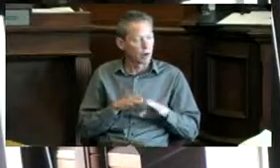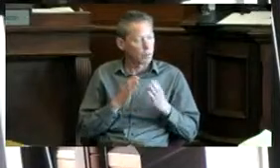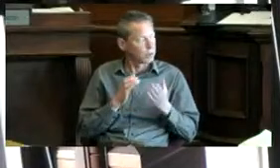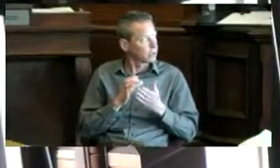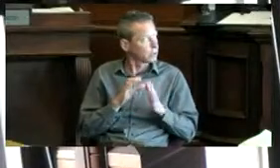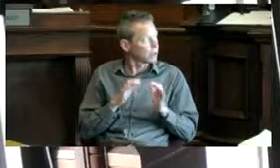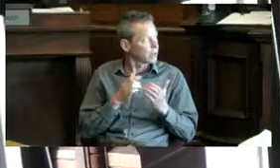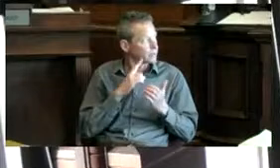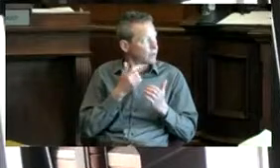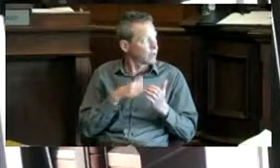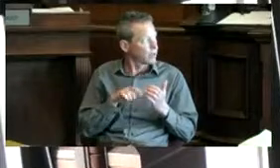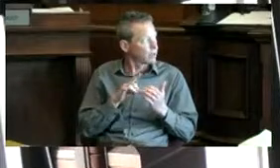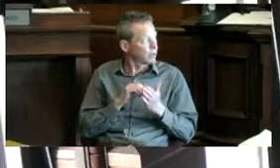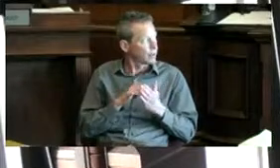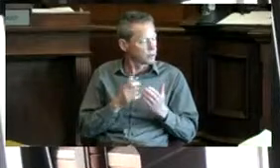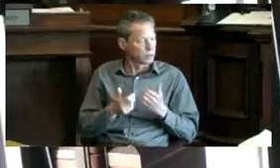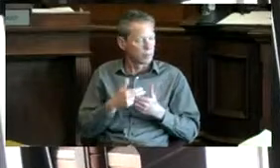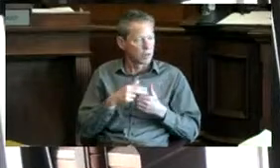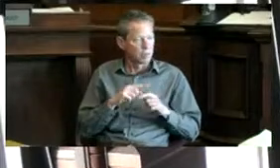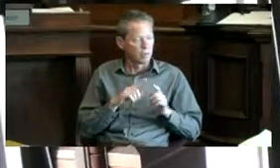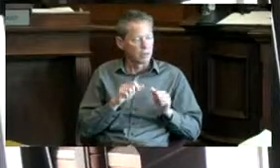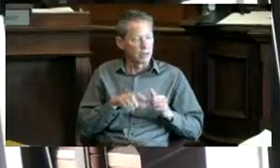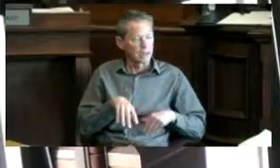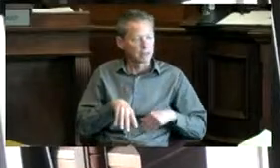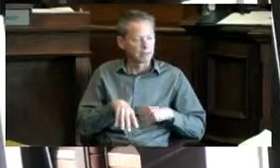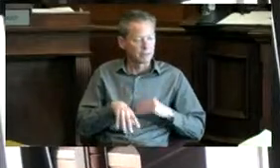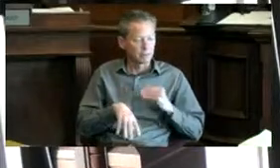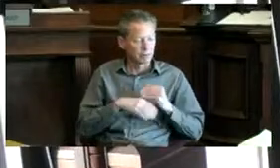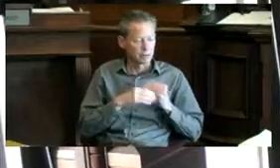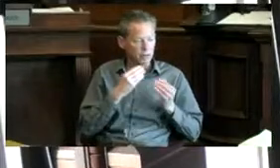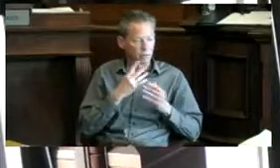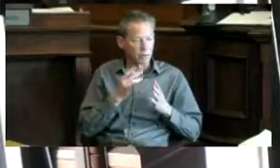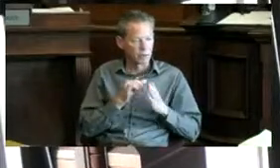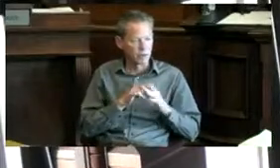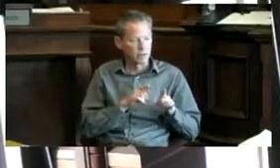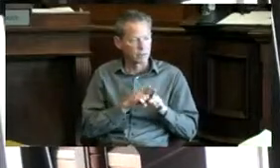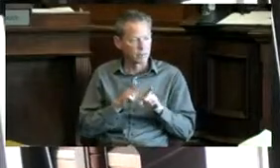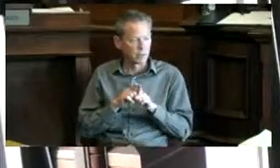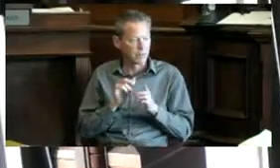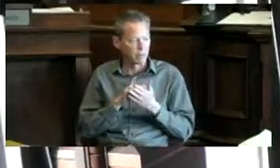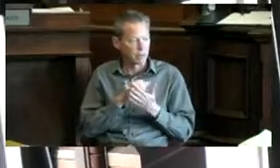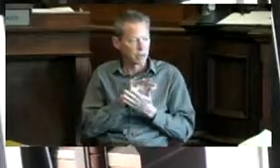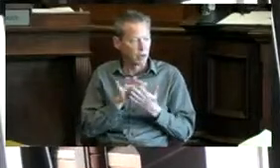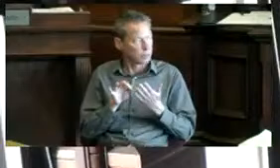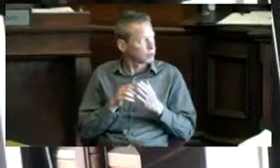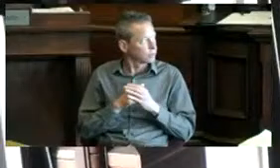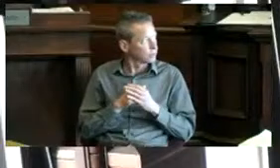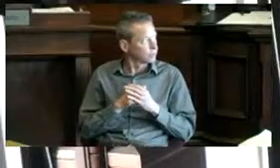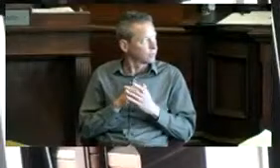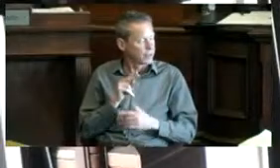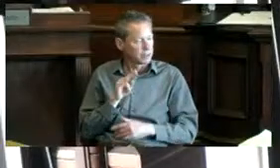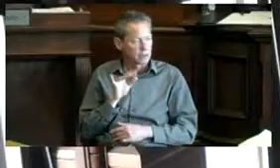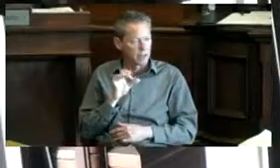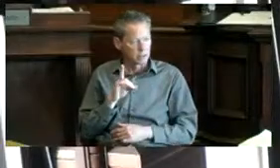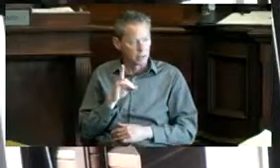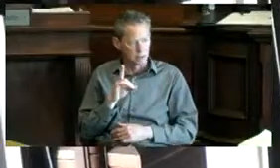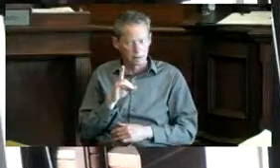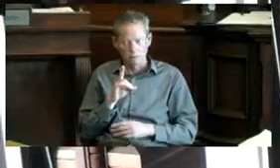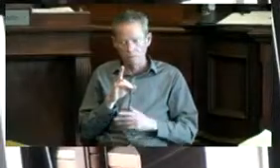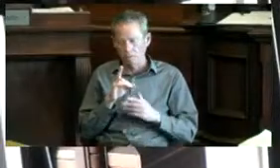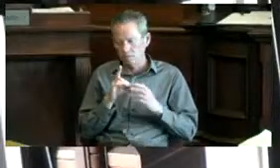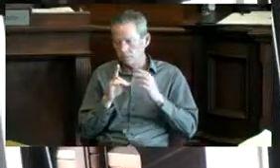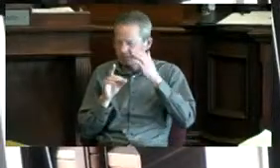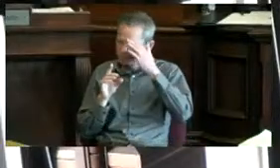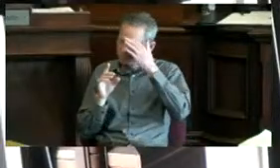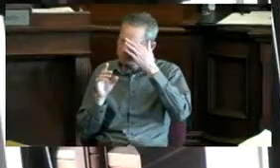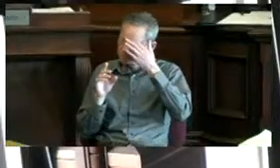want to participate. Oh, okay. But we can also get you additional information on that as well, because that would be an option, as the NYSDOT program is really a pilot program